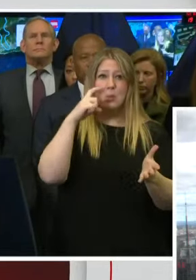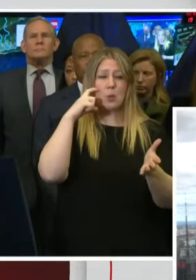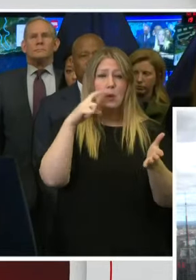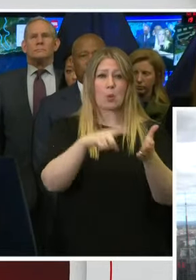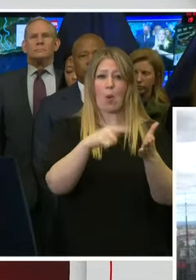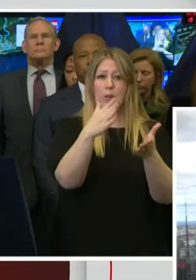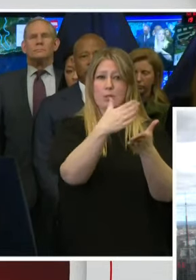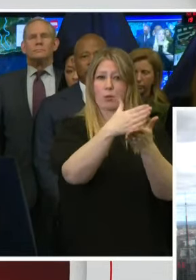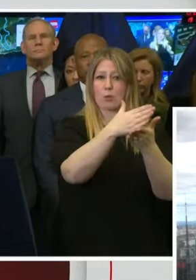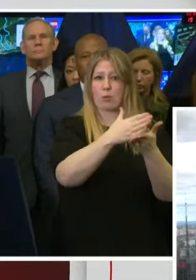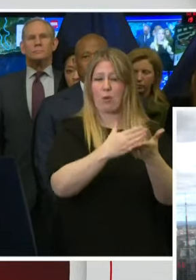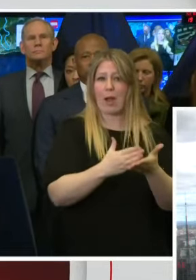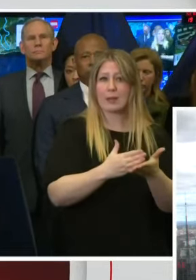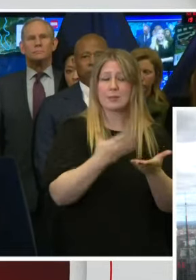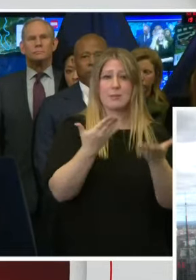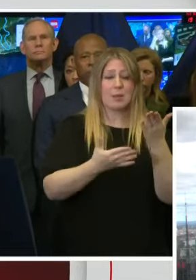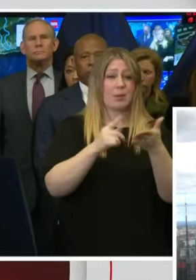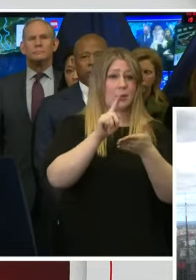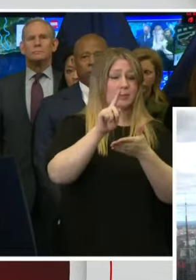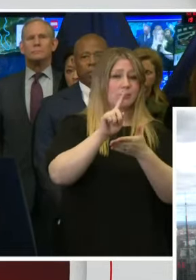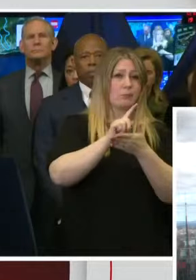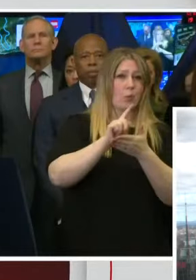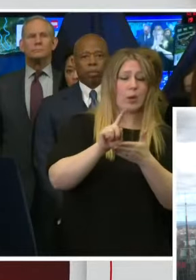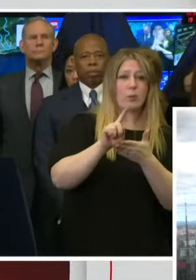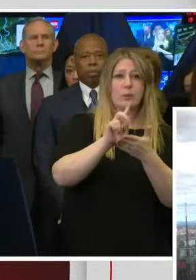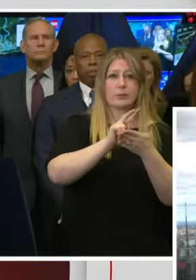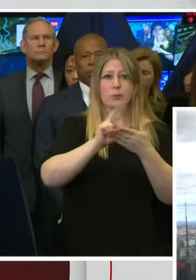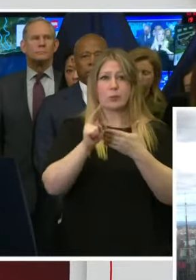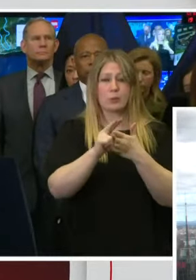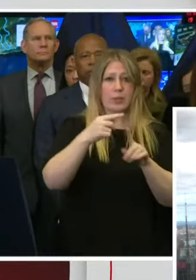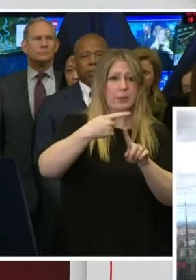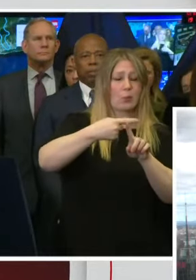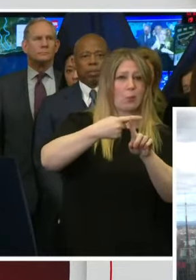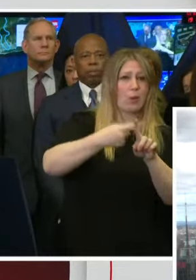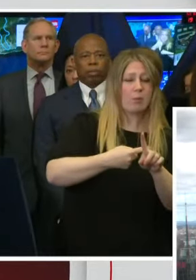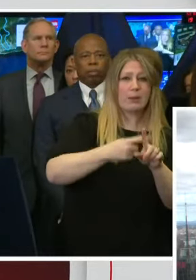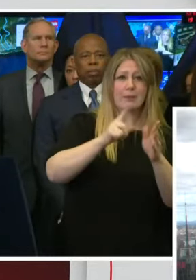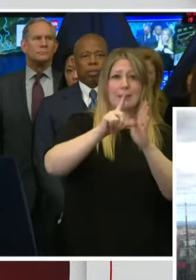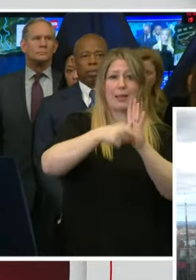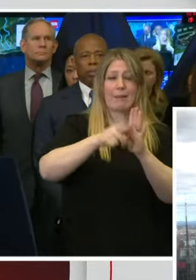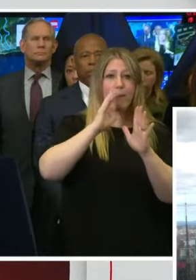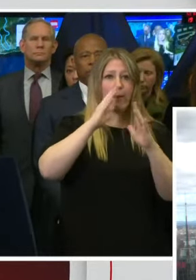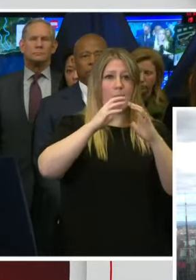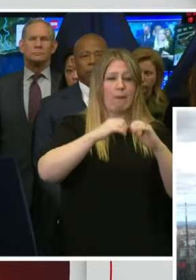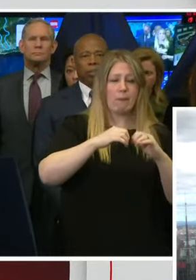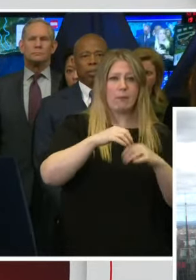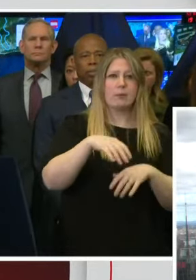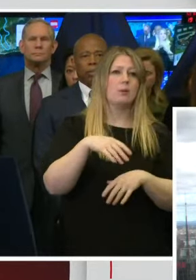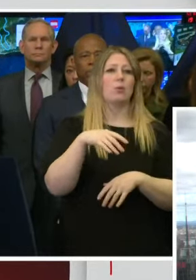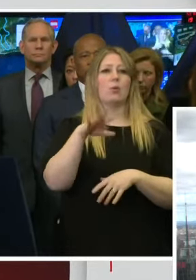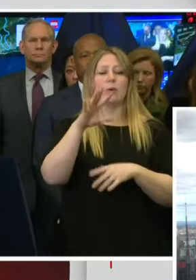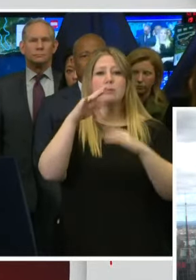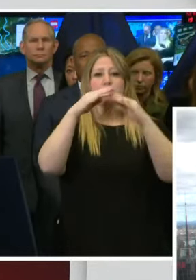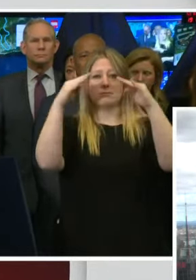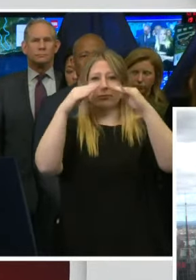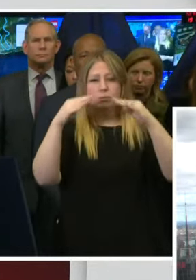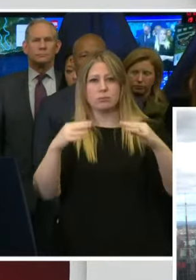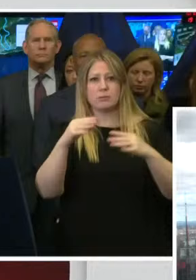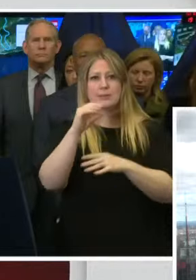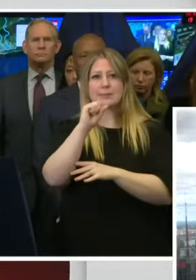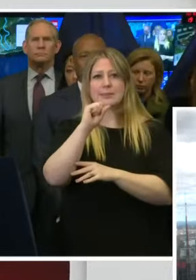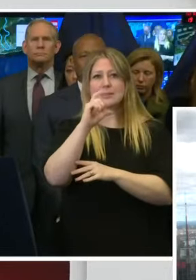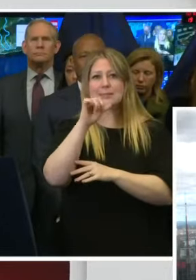materialize or manifest in a week or a month, or scaffolding, retaining walls. If you see something that